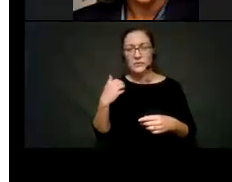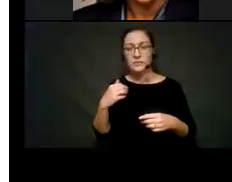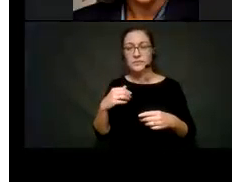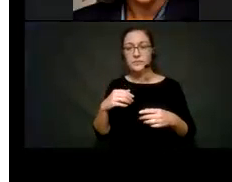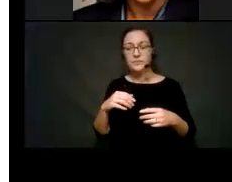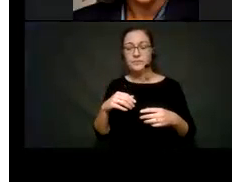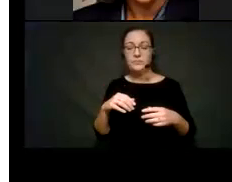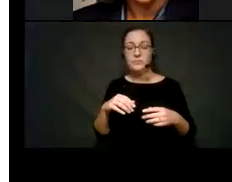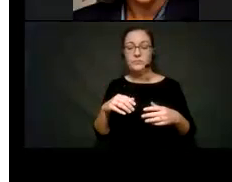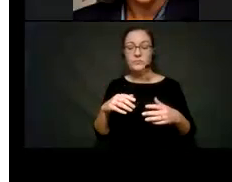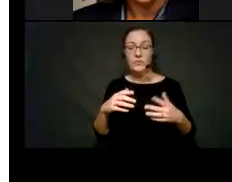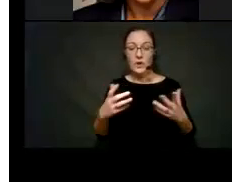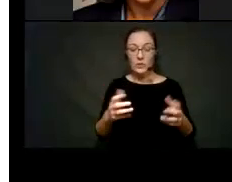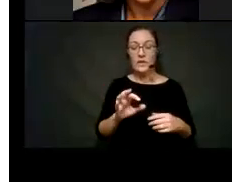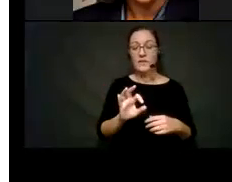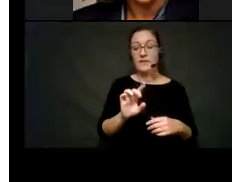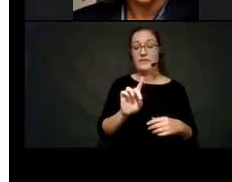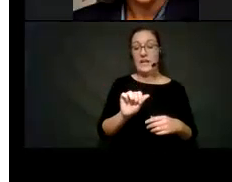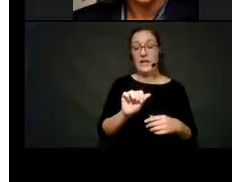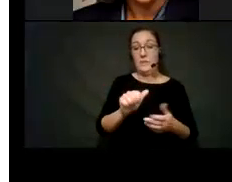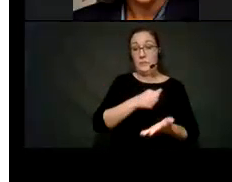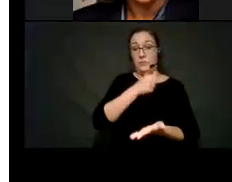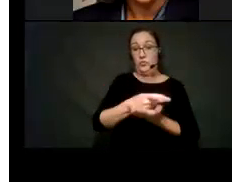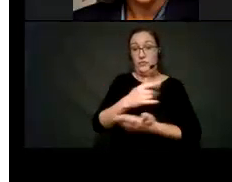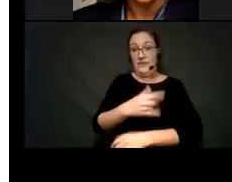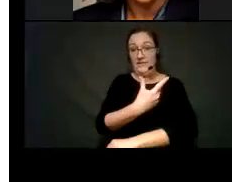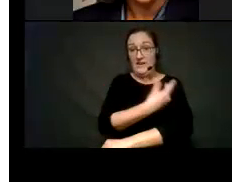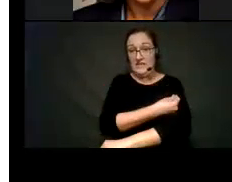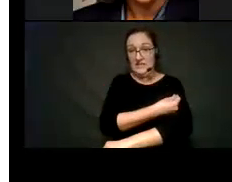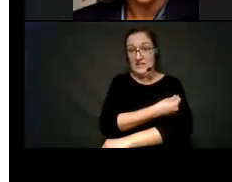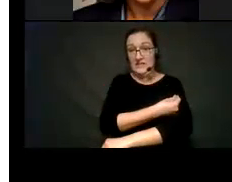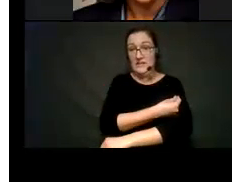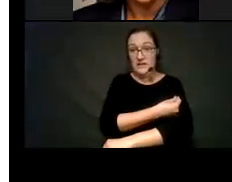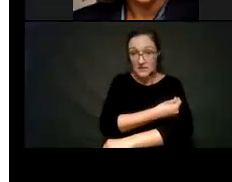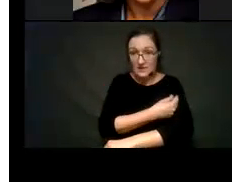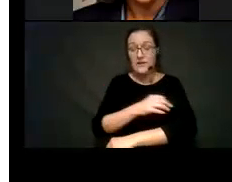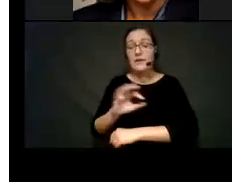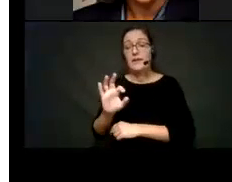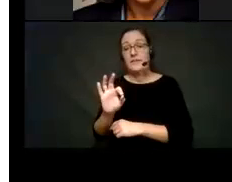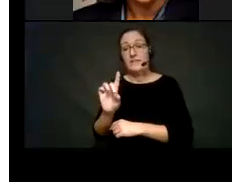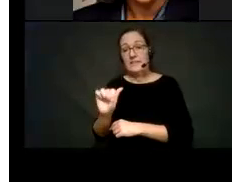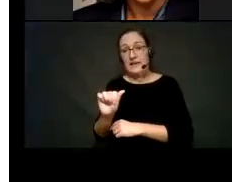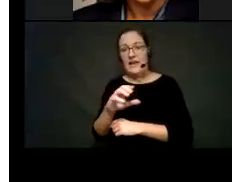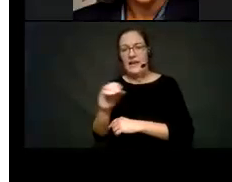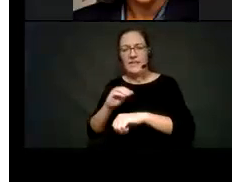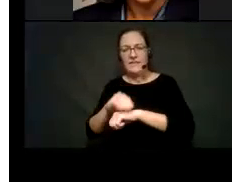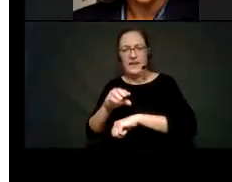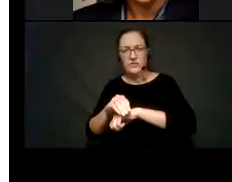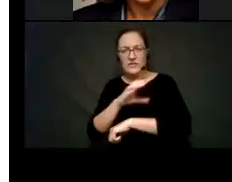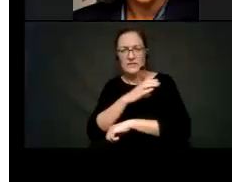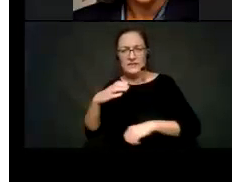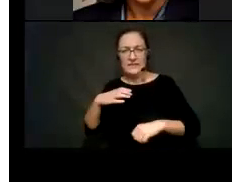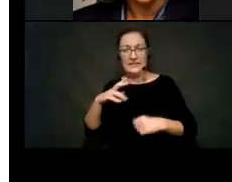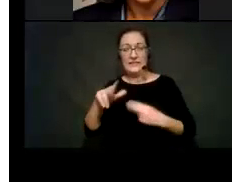FDA approves the vaccine, FDA and the advisory committee on immunization